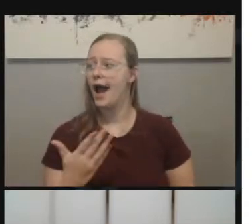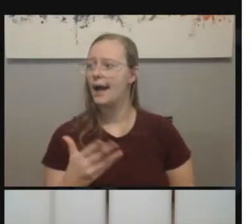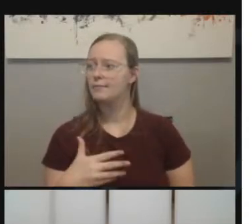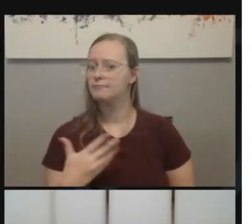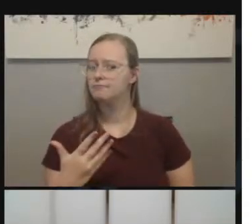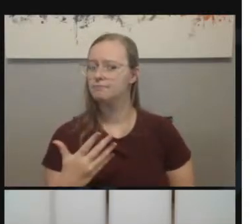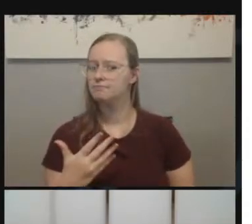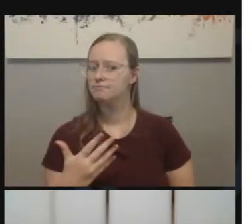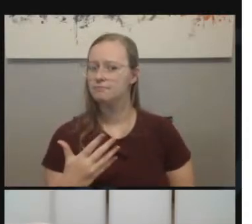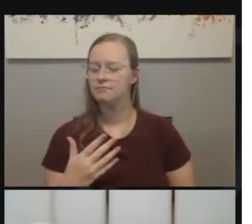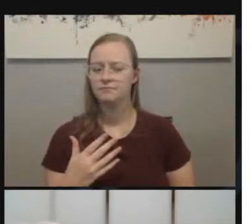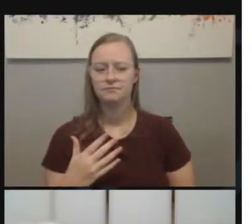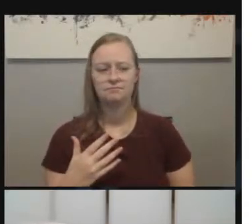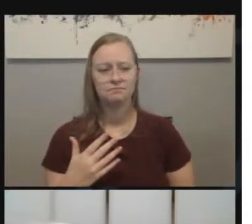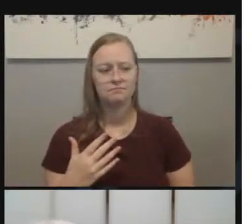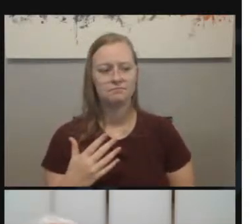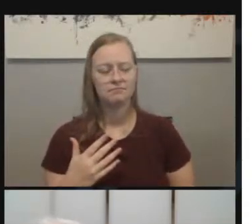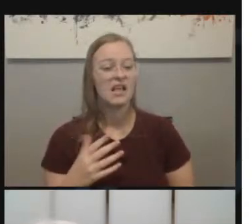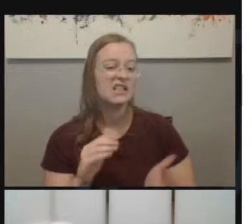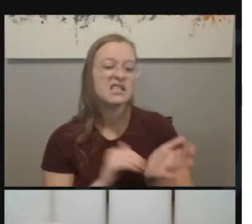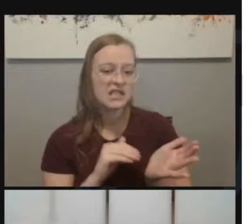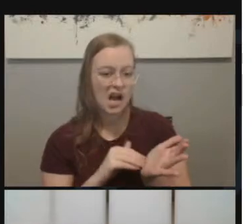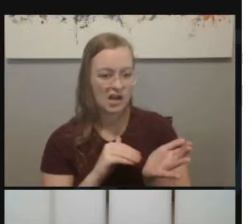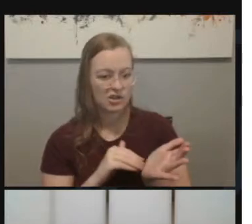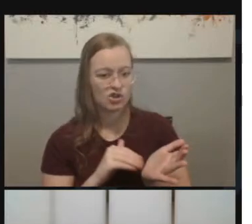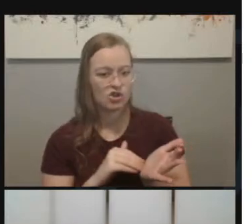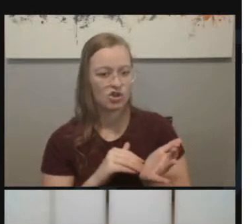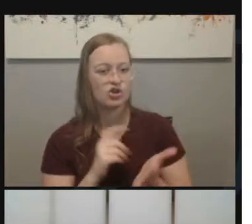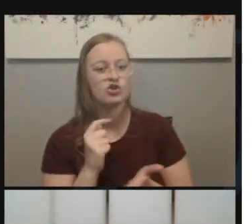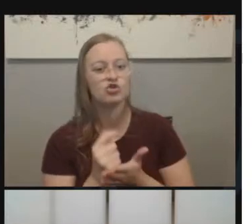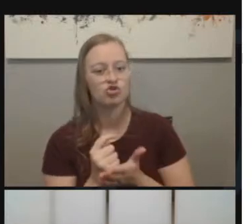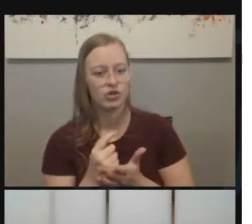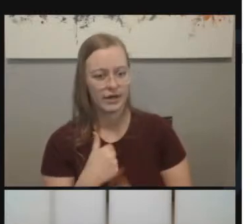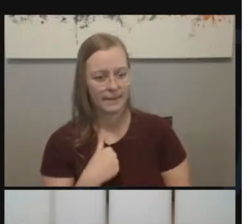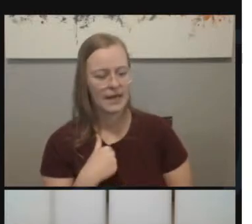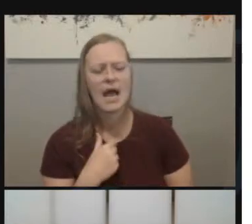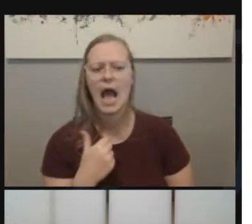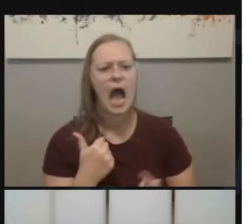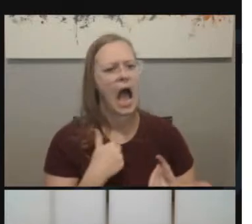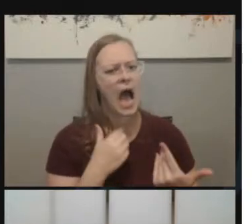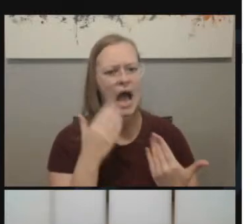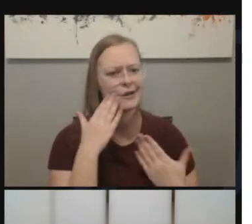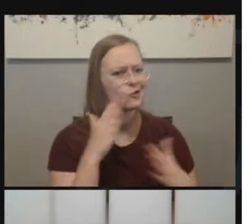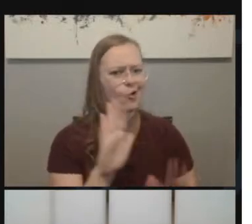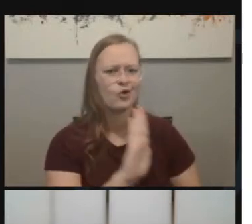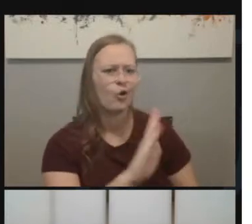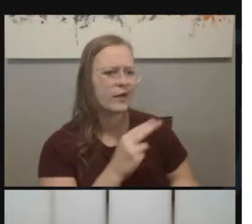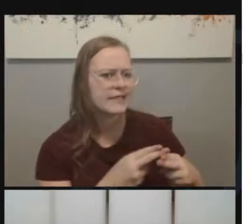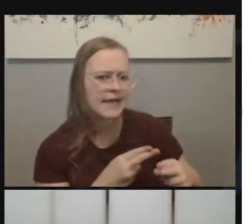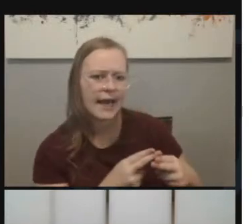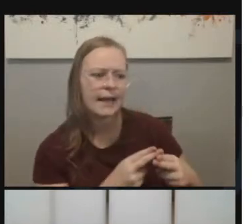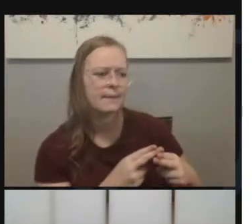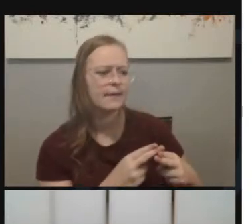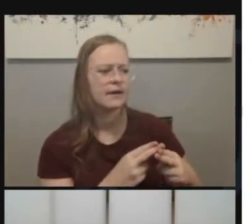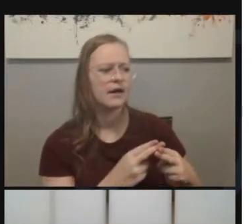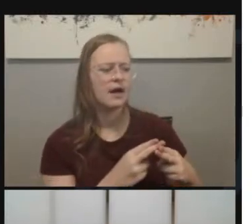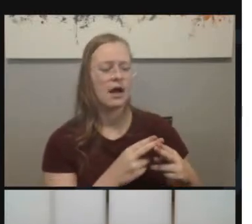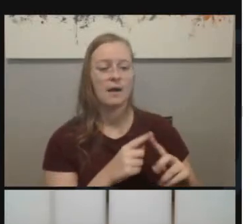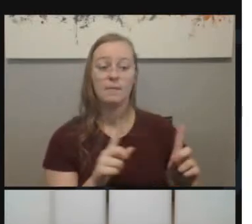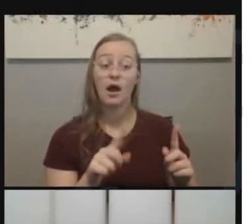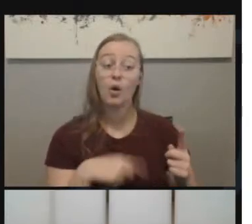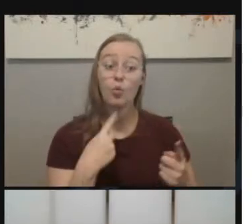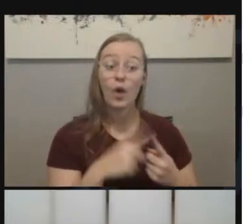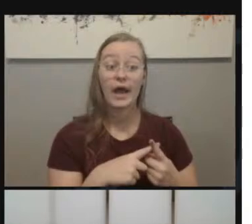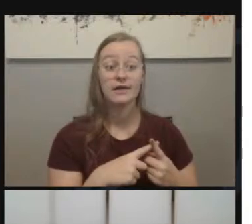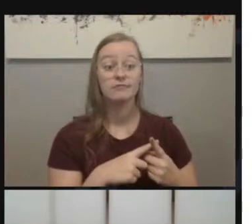by some doctor, DR. I don't know what his name was, and when I got able